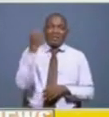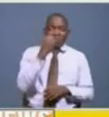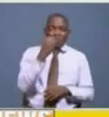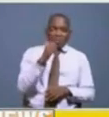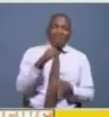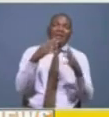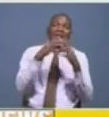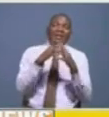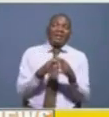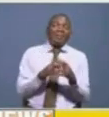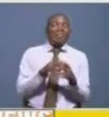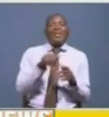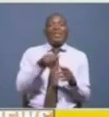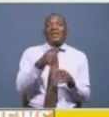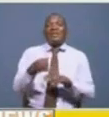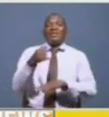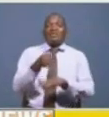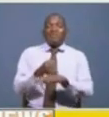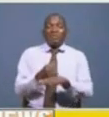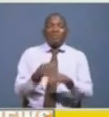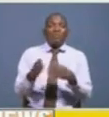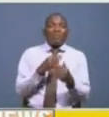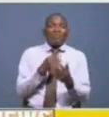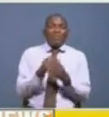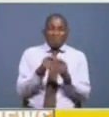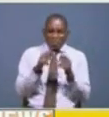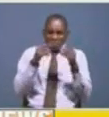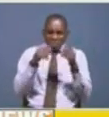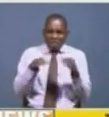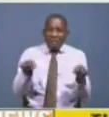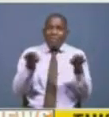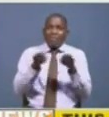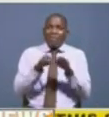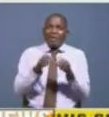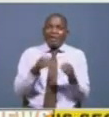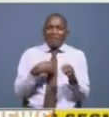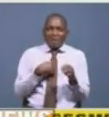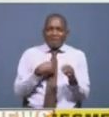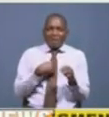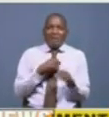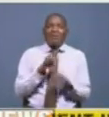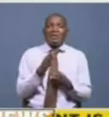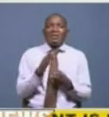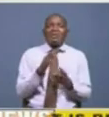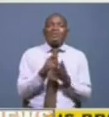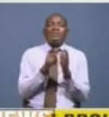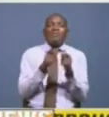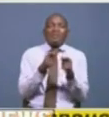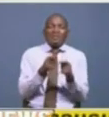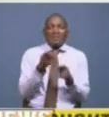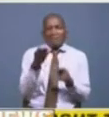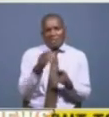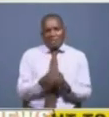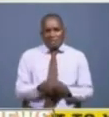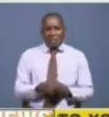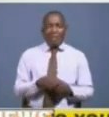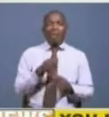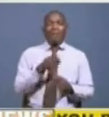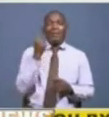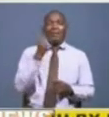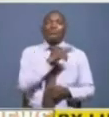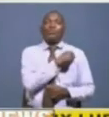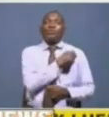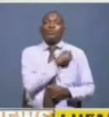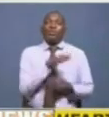any institution you find that is very, very reputable, there is a trust or charity connected to it. The best hospitals